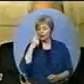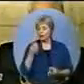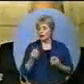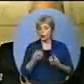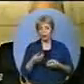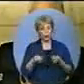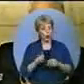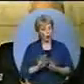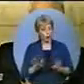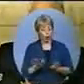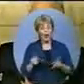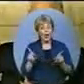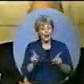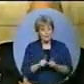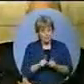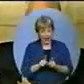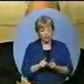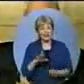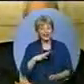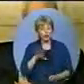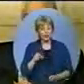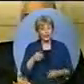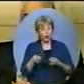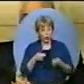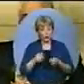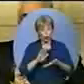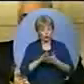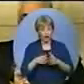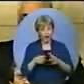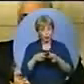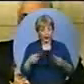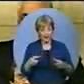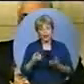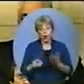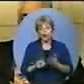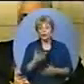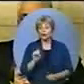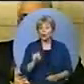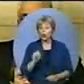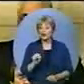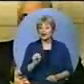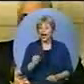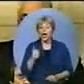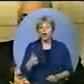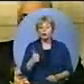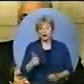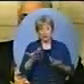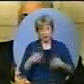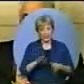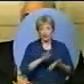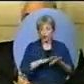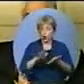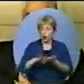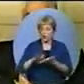firing staff, Mr. Speaker. People with up to 30 years of experience in one of our key industries being told they weren't going to be